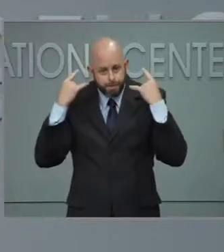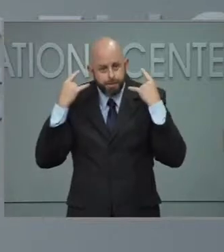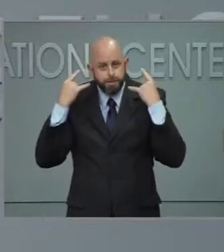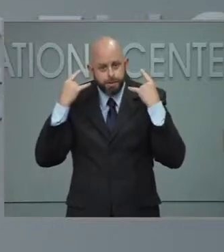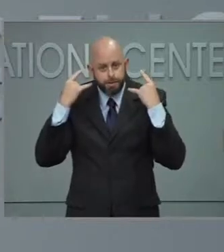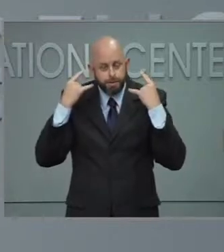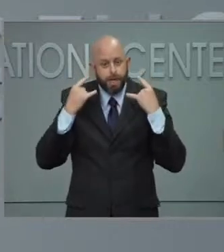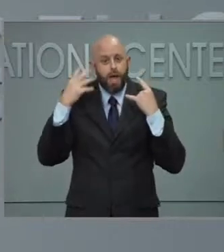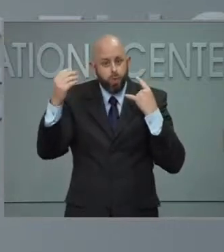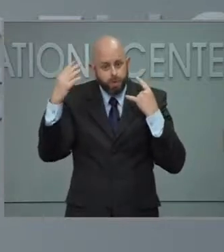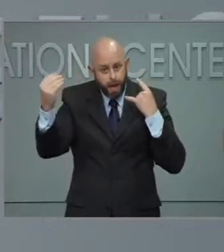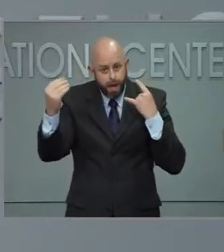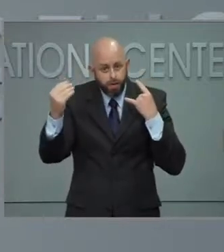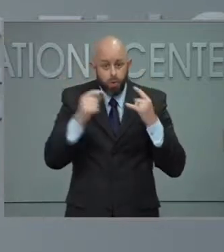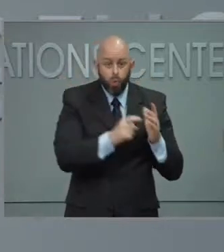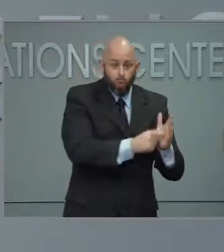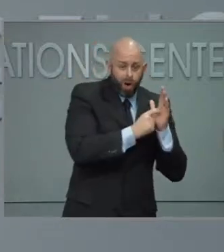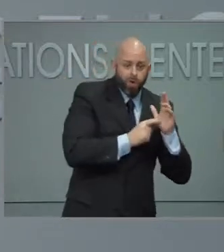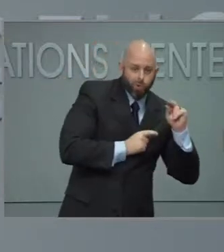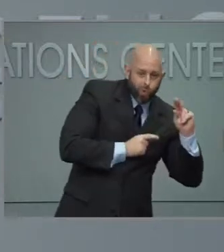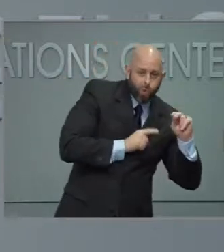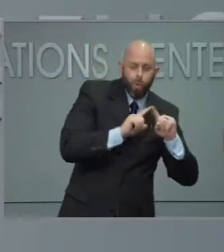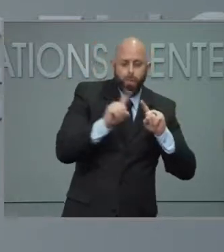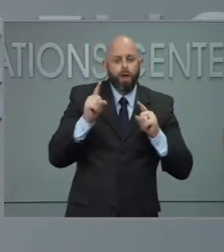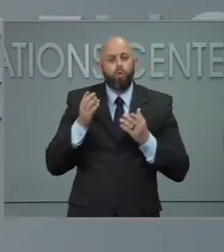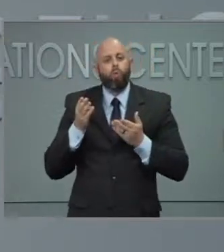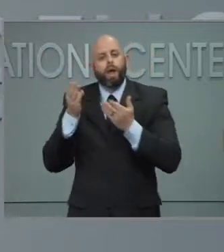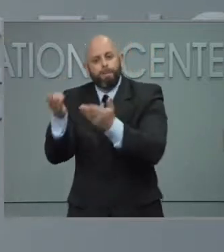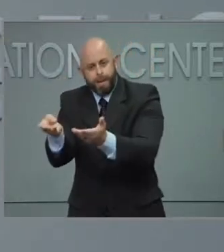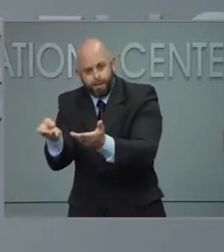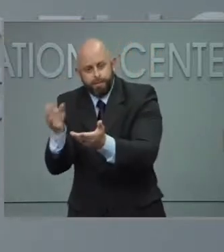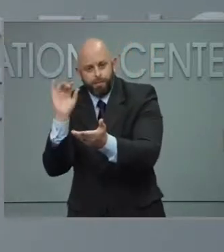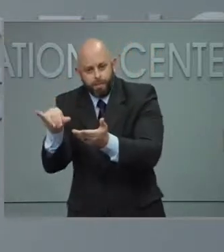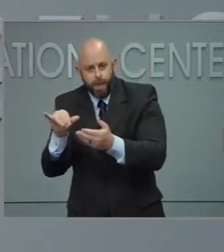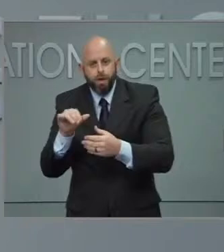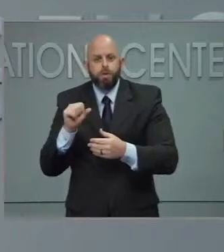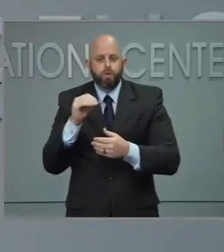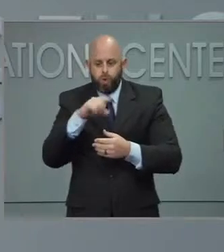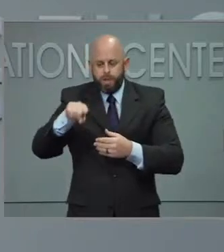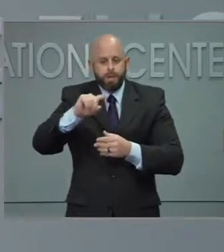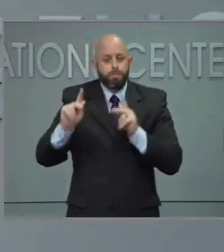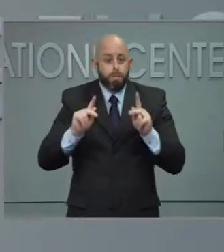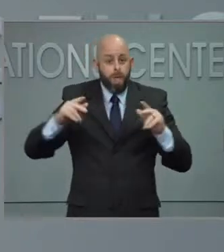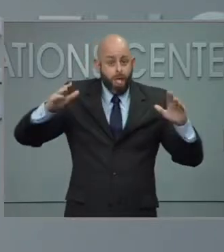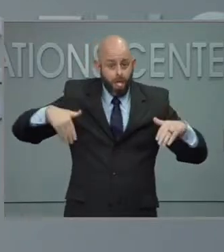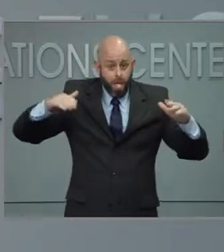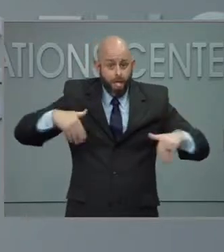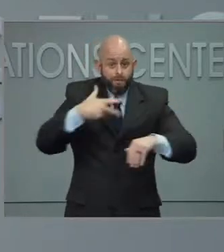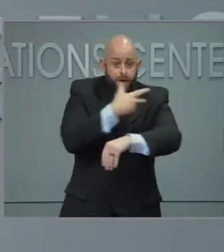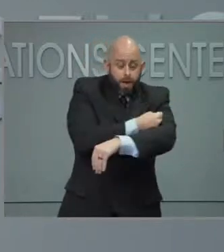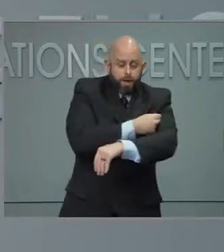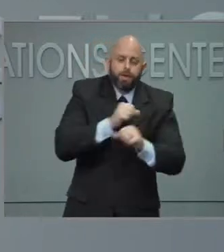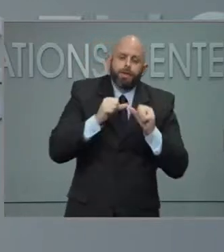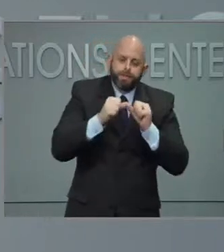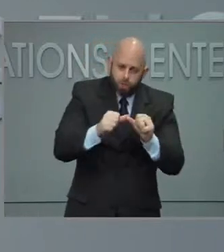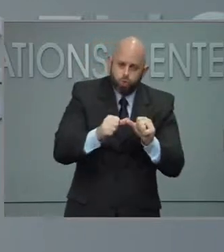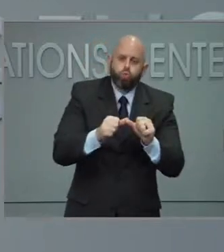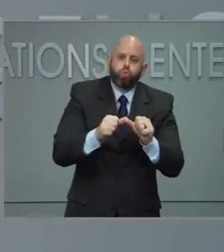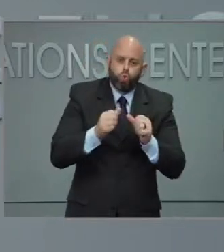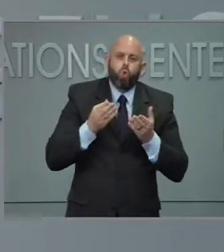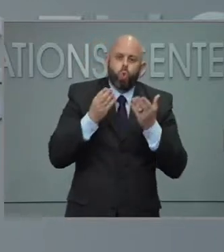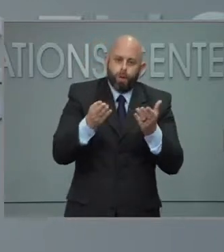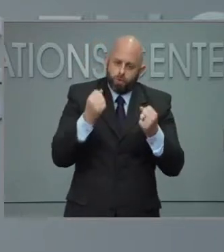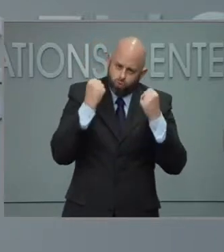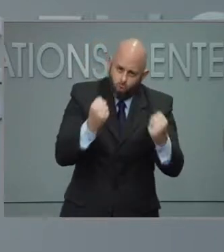when they can't be distant from other people. So the unvaccinated population, we continue to recommend wearing masks. However, today's